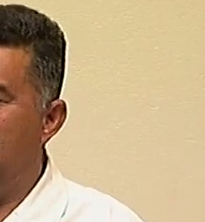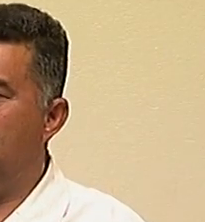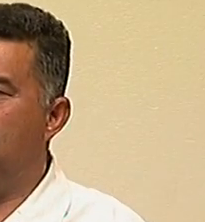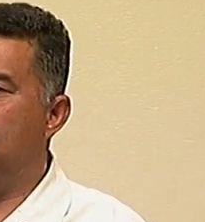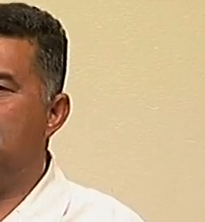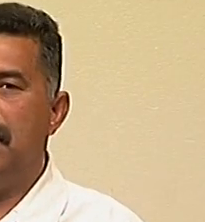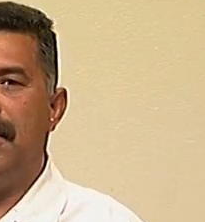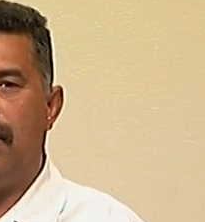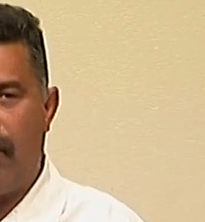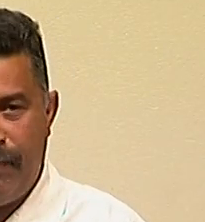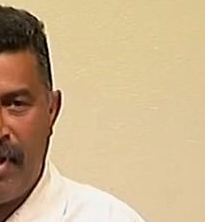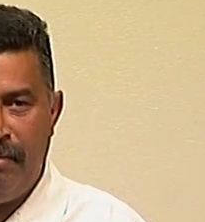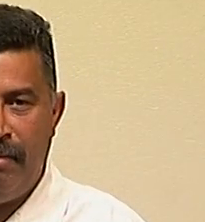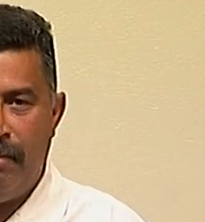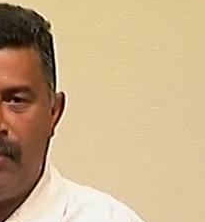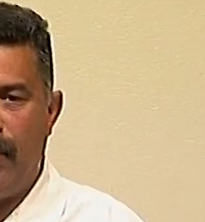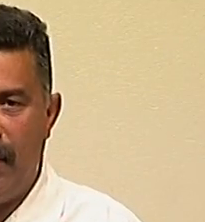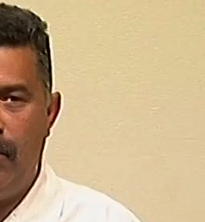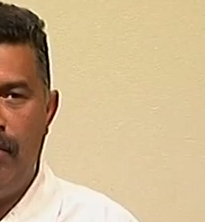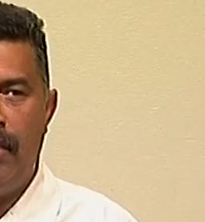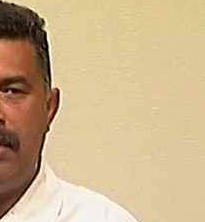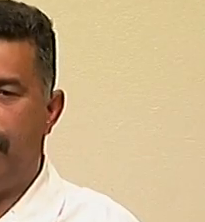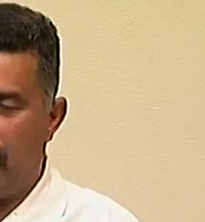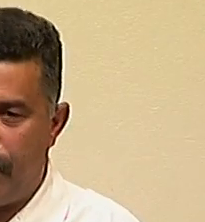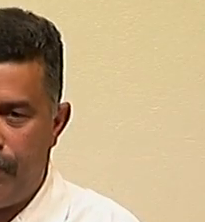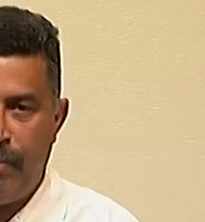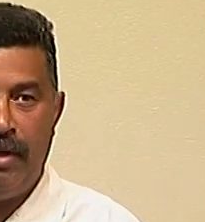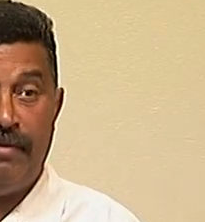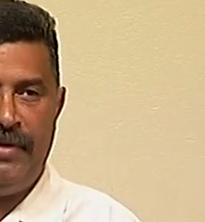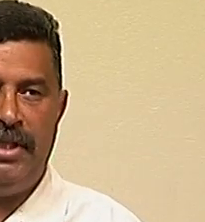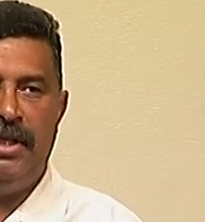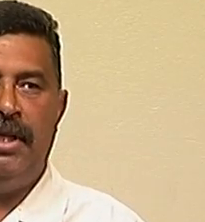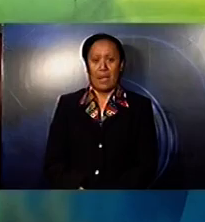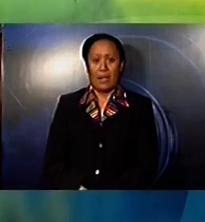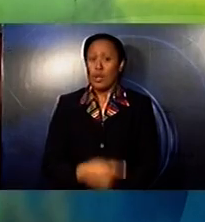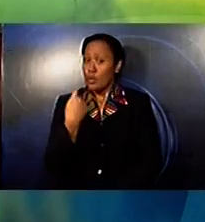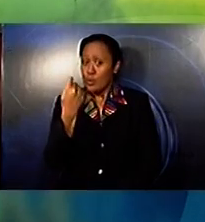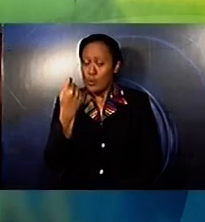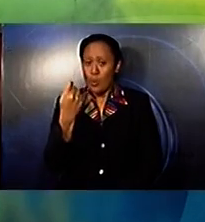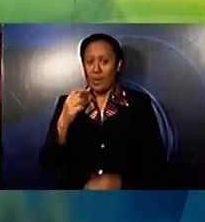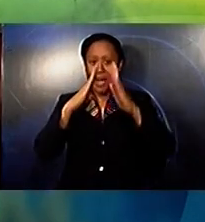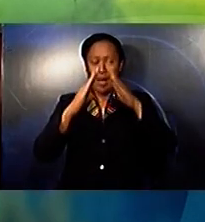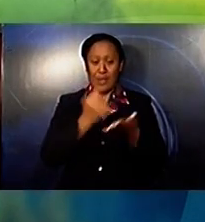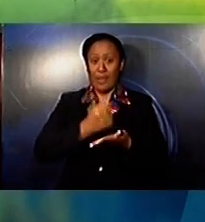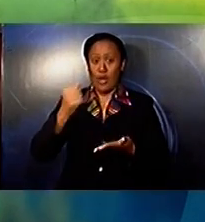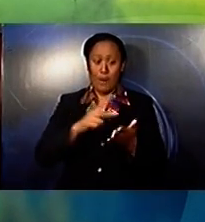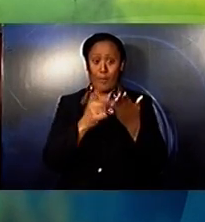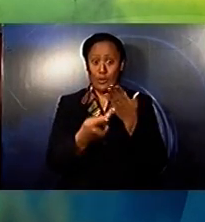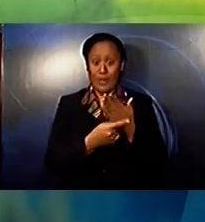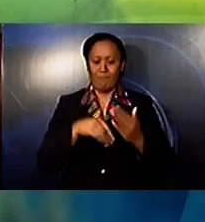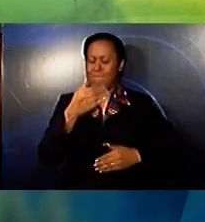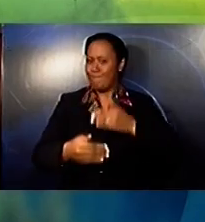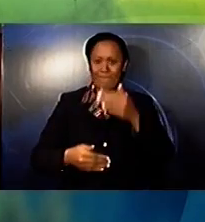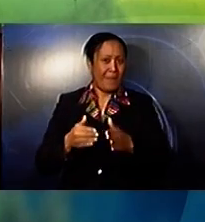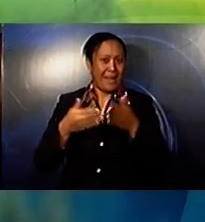we need to do this, not for them, we need to do this for the public of Fiji. Up ahead in the news, Housing